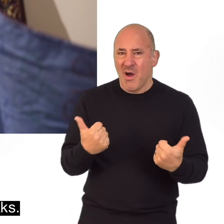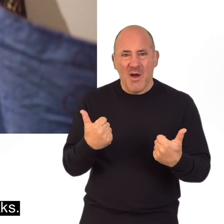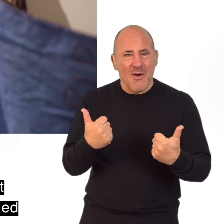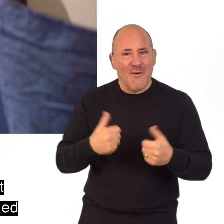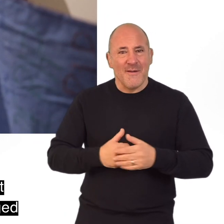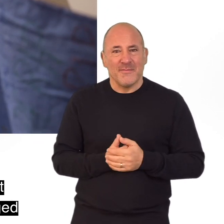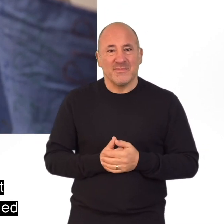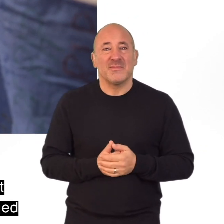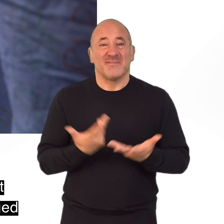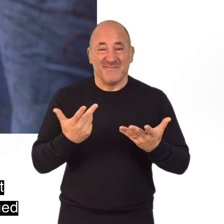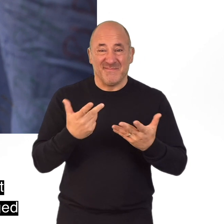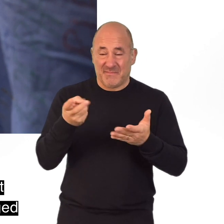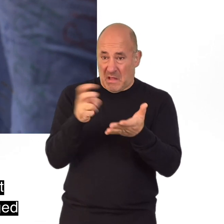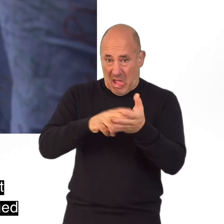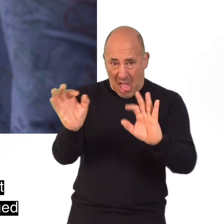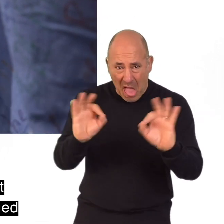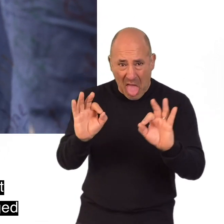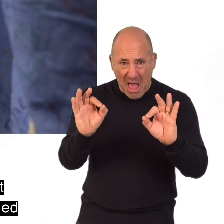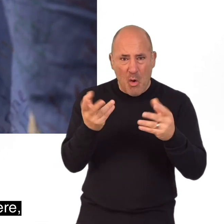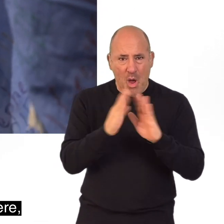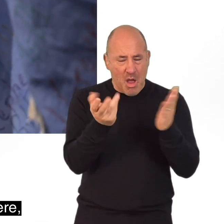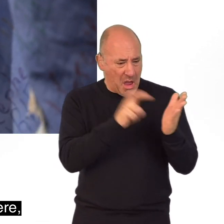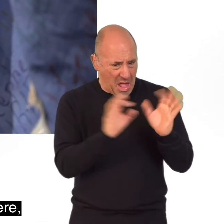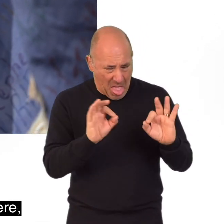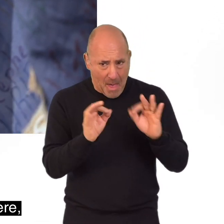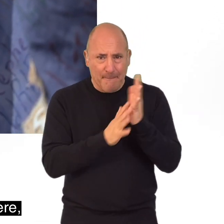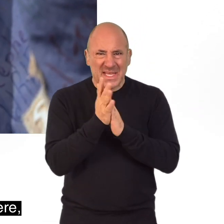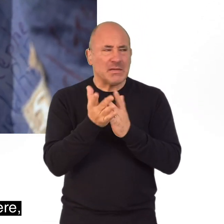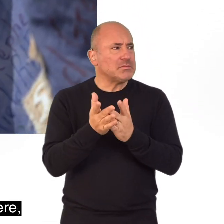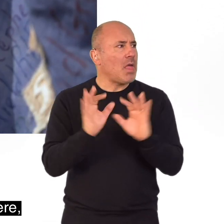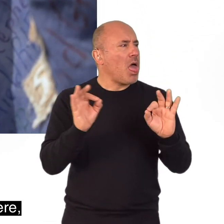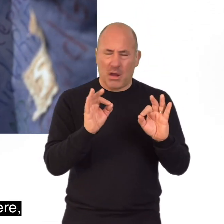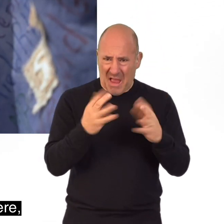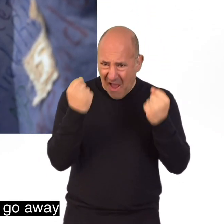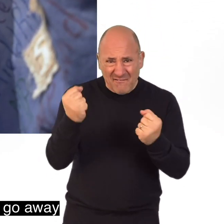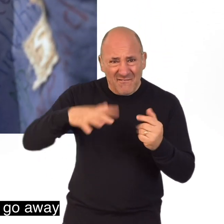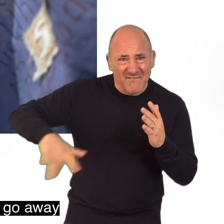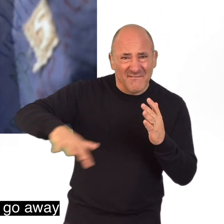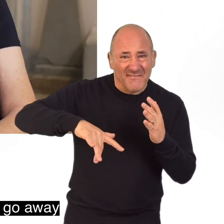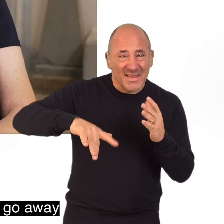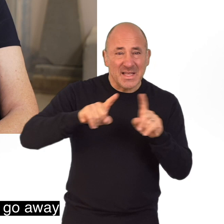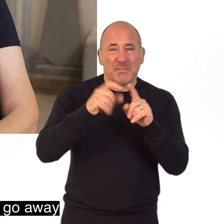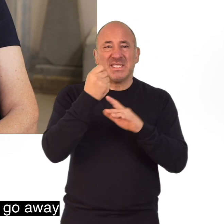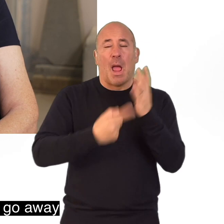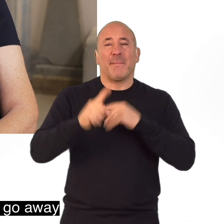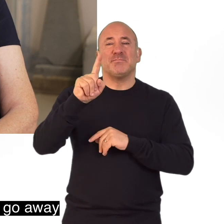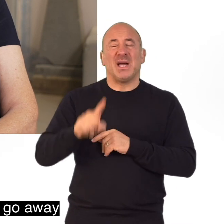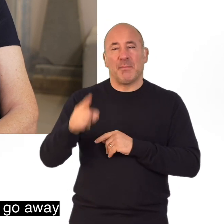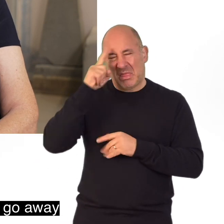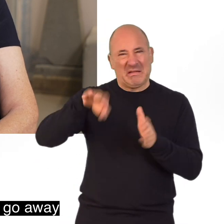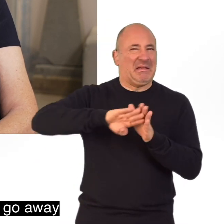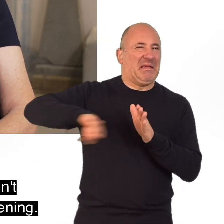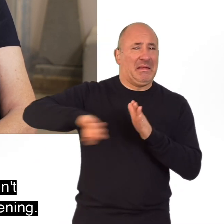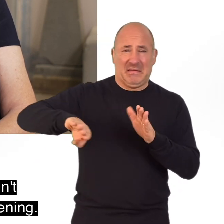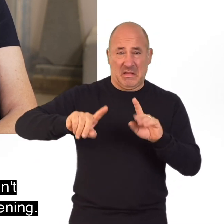speaks. Just because it's not written about or catalogued doesn't mean it's not there. Just like disabled people can't